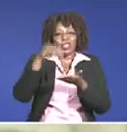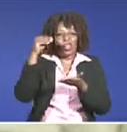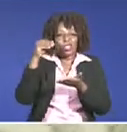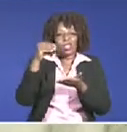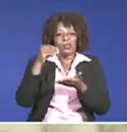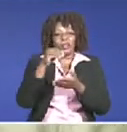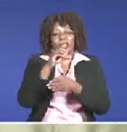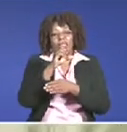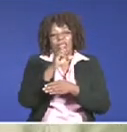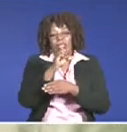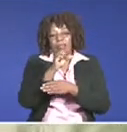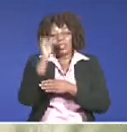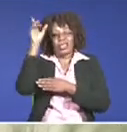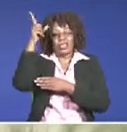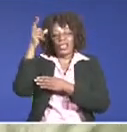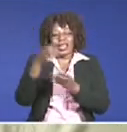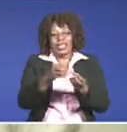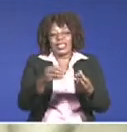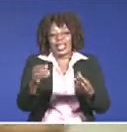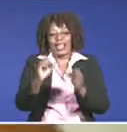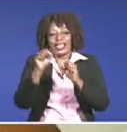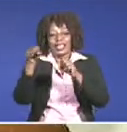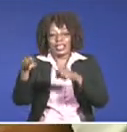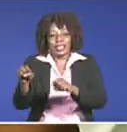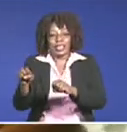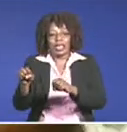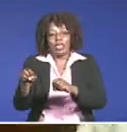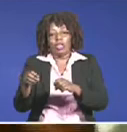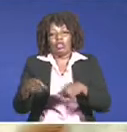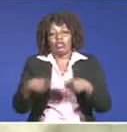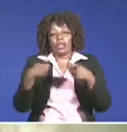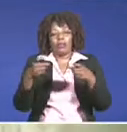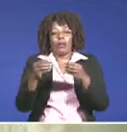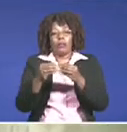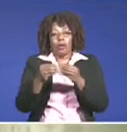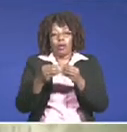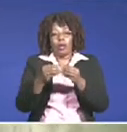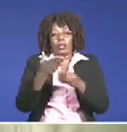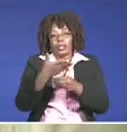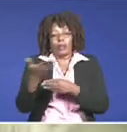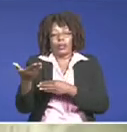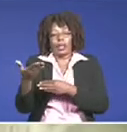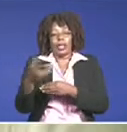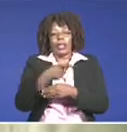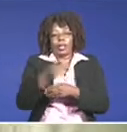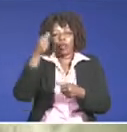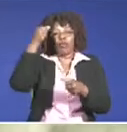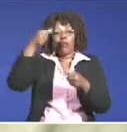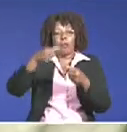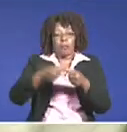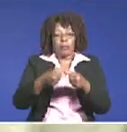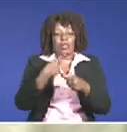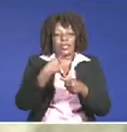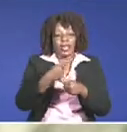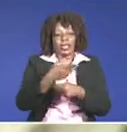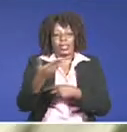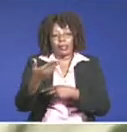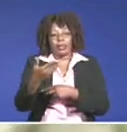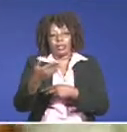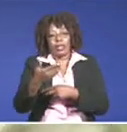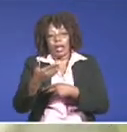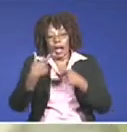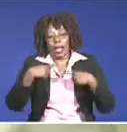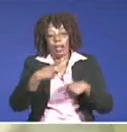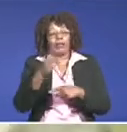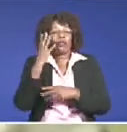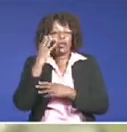sun, sand, and sea, giving them something that they're going to remember. You know, they say you tell somebody something, but you allow